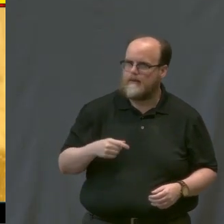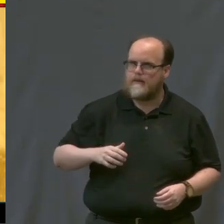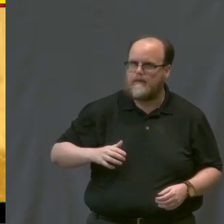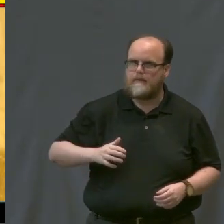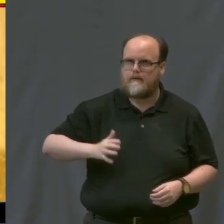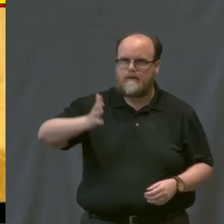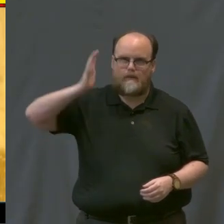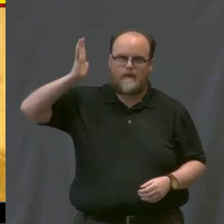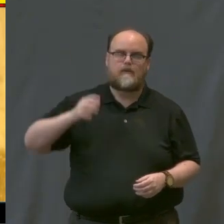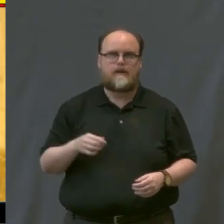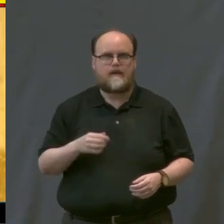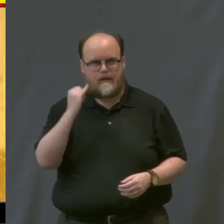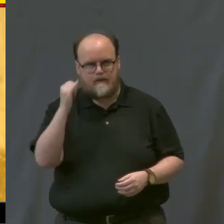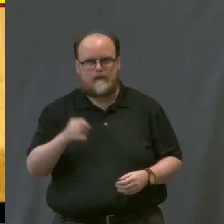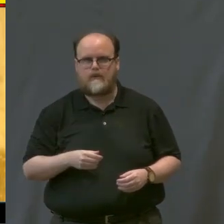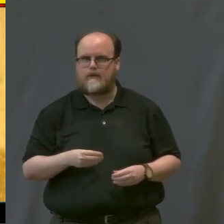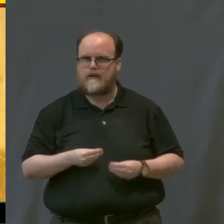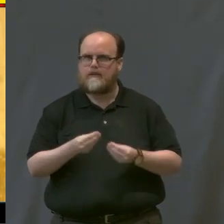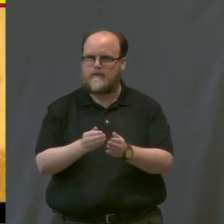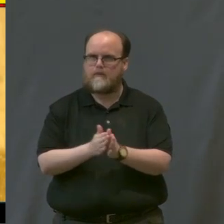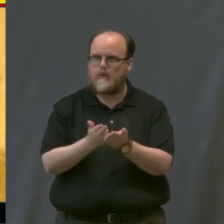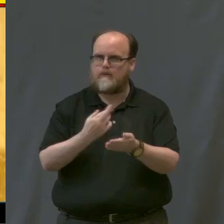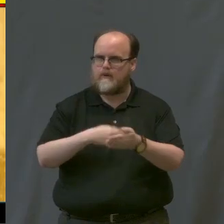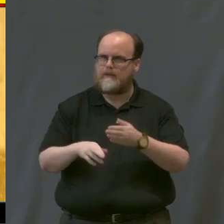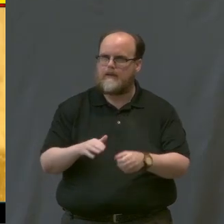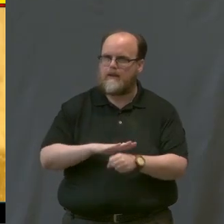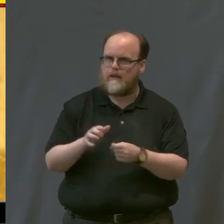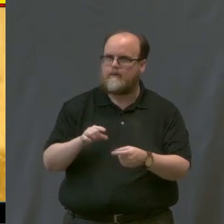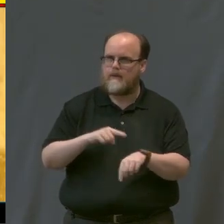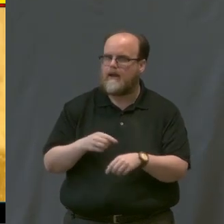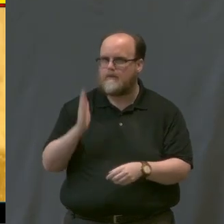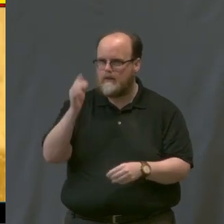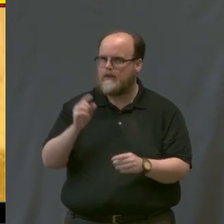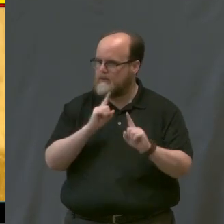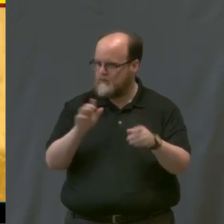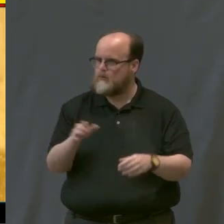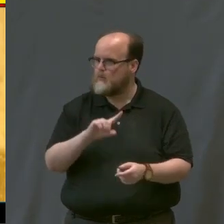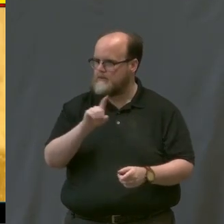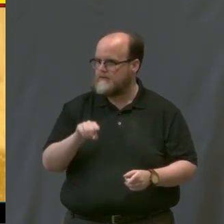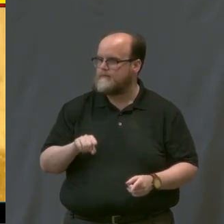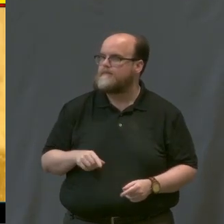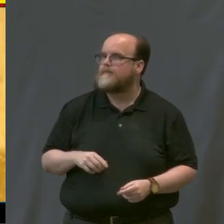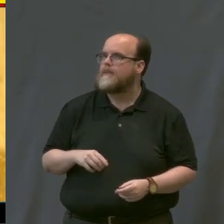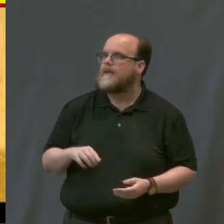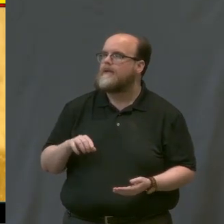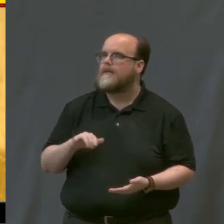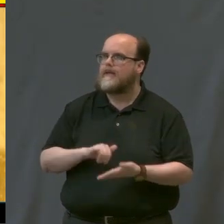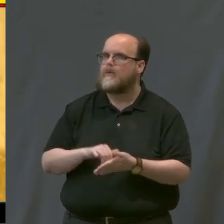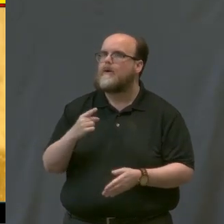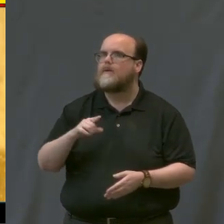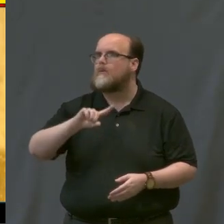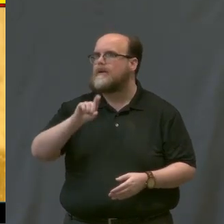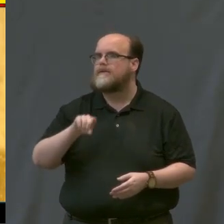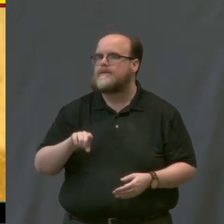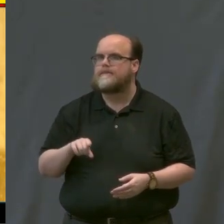you give the book of Revelation enough time, it will probably answer all your questions for you. This is one of those questions